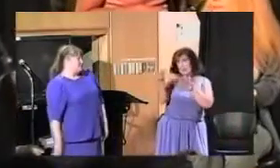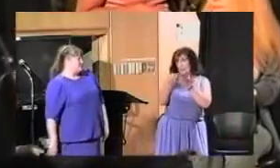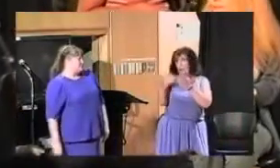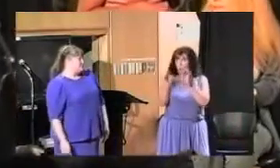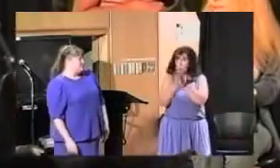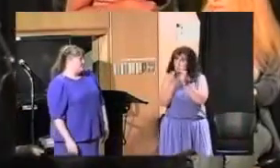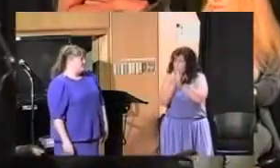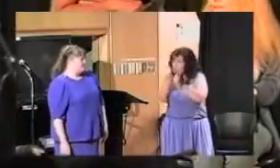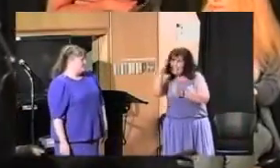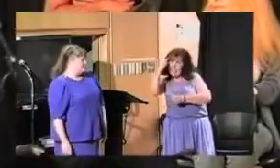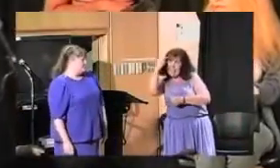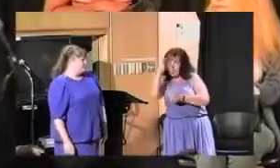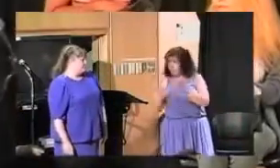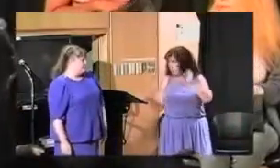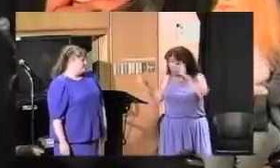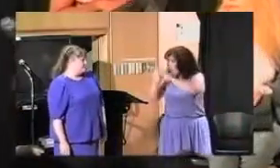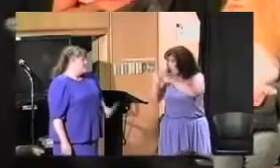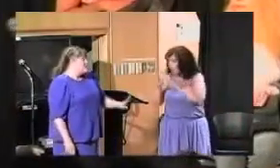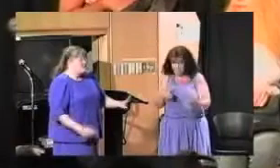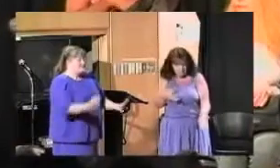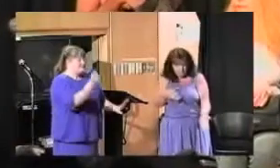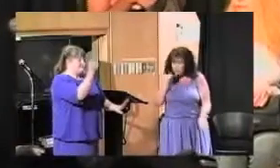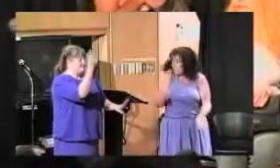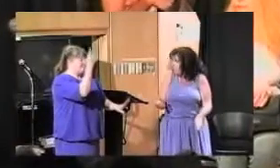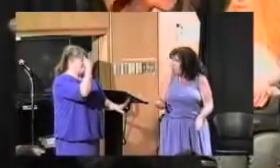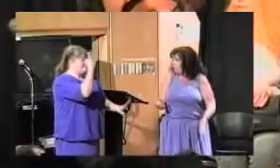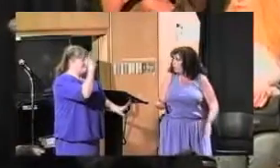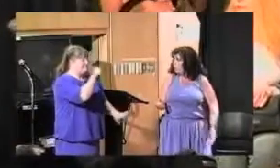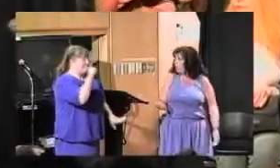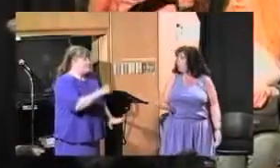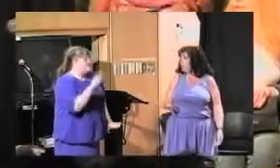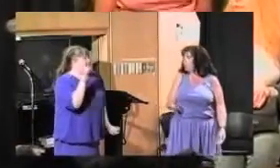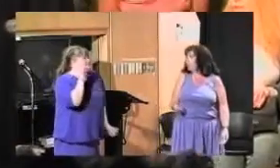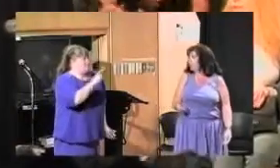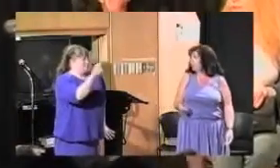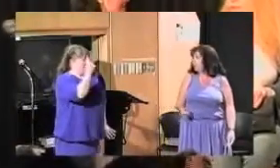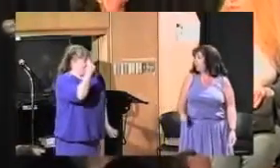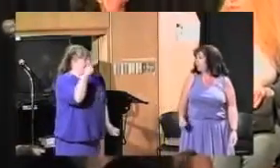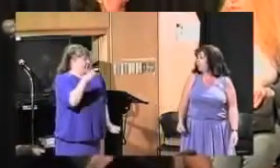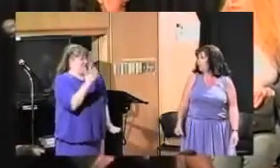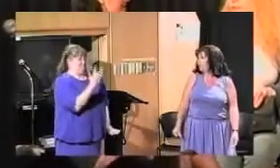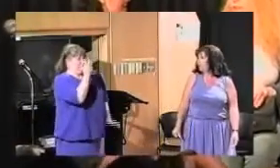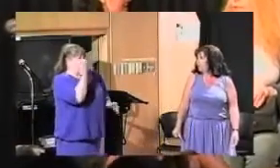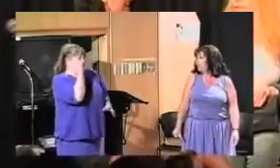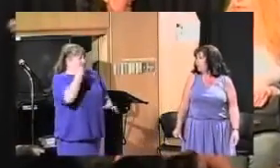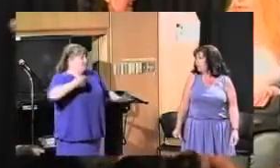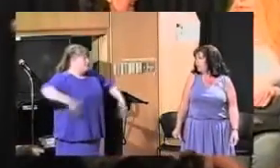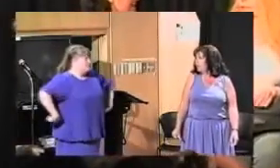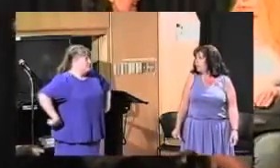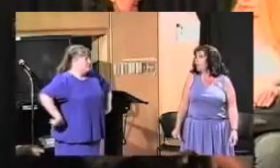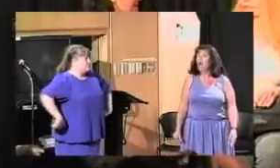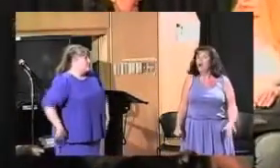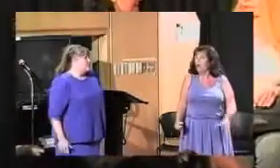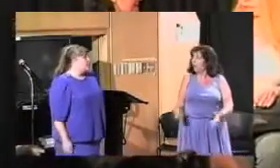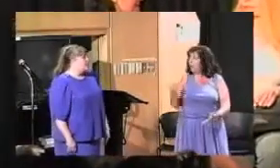He's not my dad. He's my stepdad, okay? And he doesn't like it when I'm late. yeah, he likes it when you